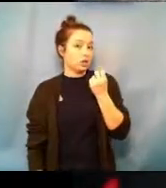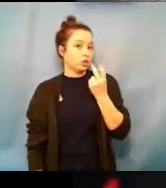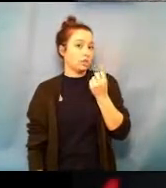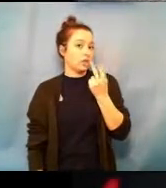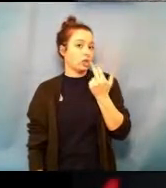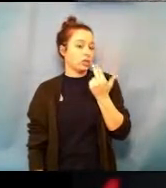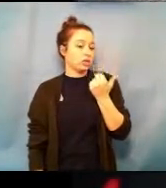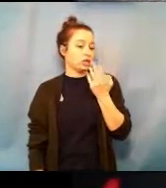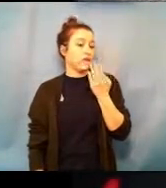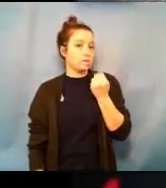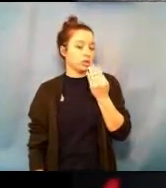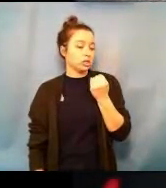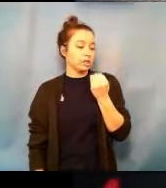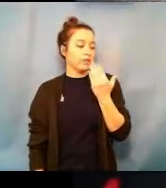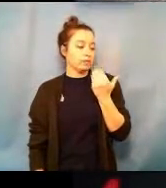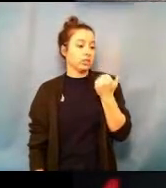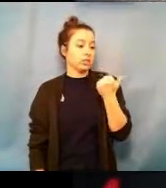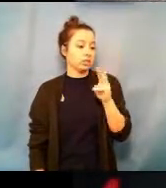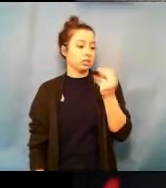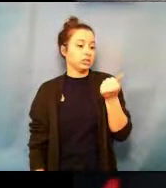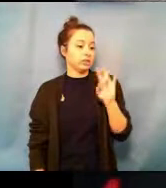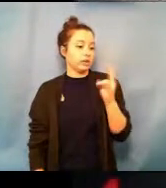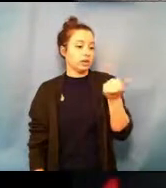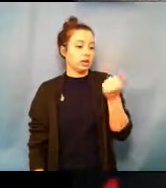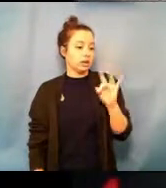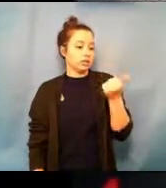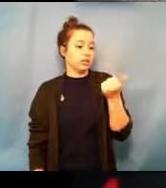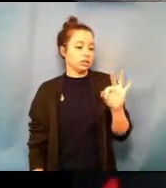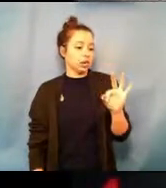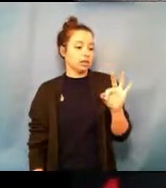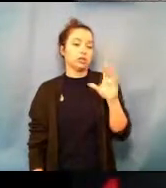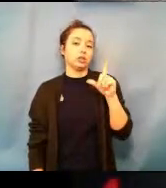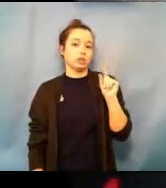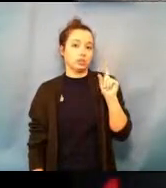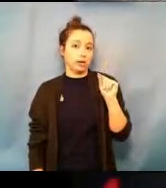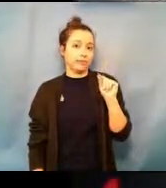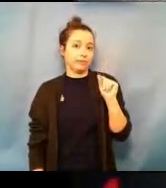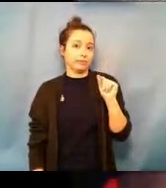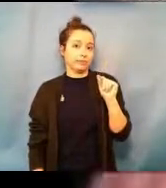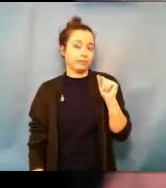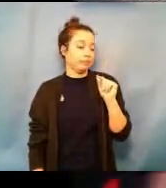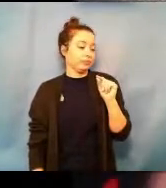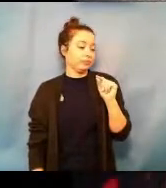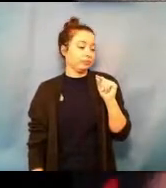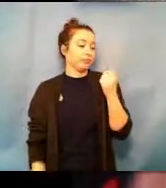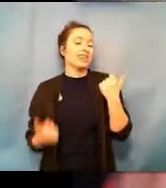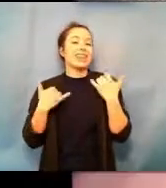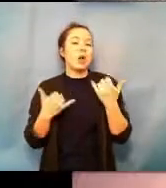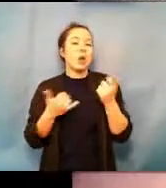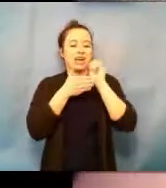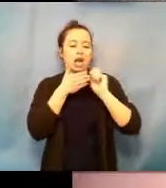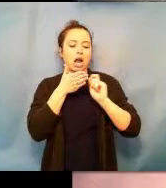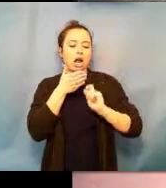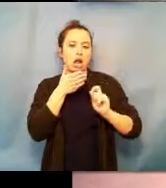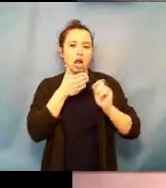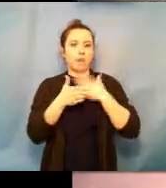11, 12, 13, 14, 15, 16, 17, 18, 19, 20. I'm going to color in the